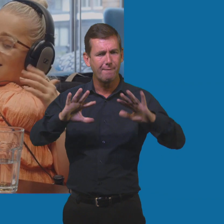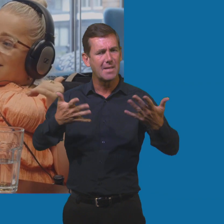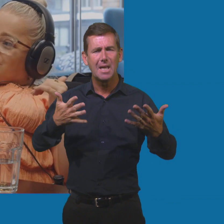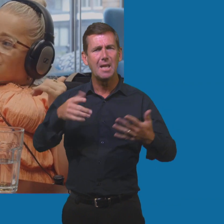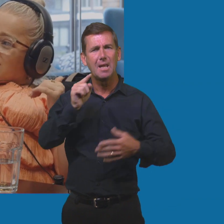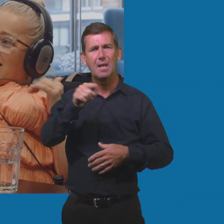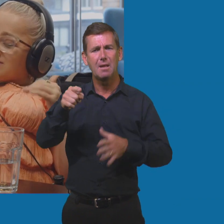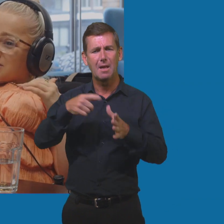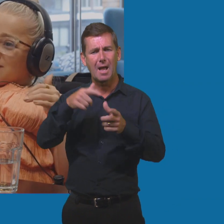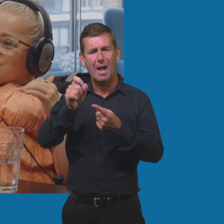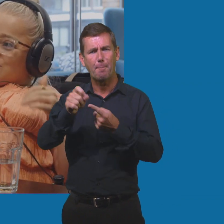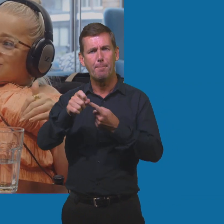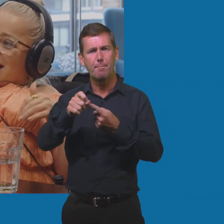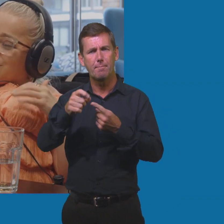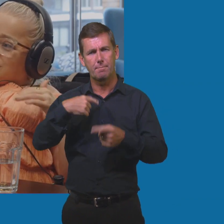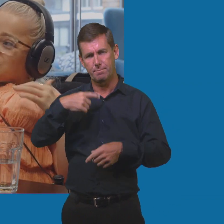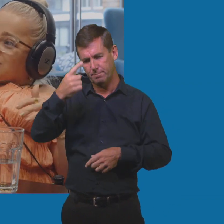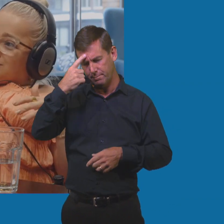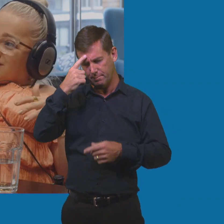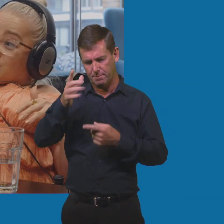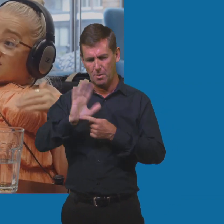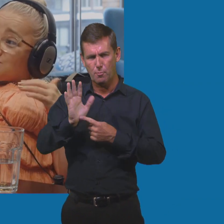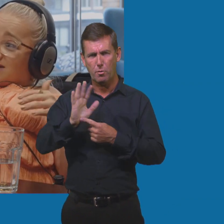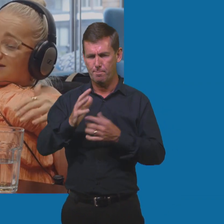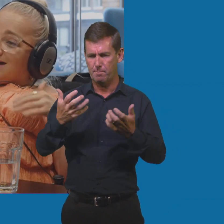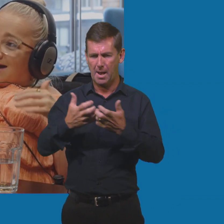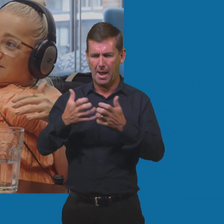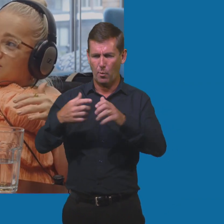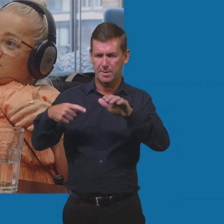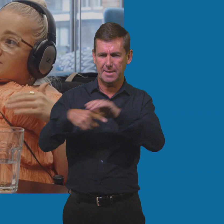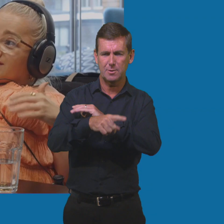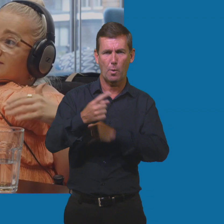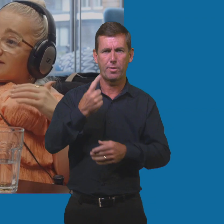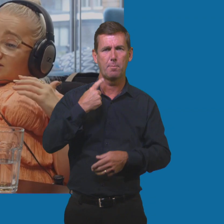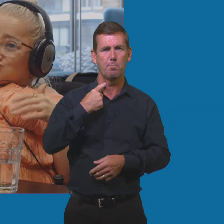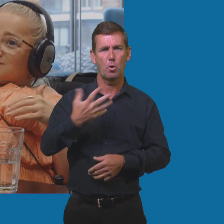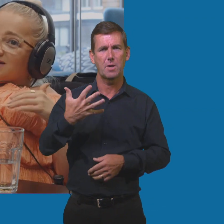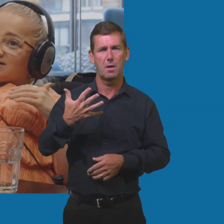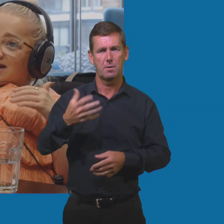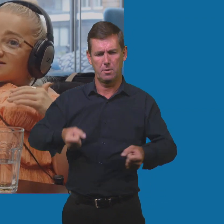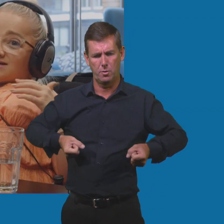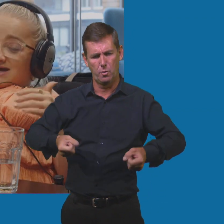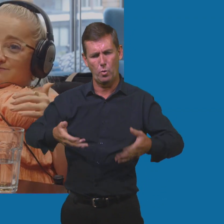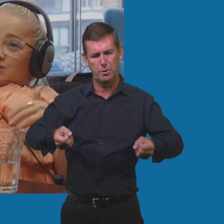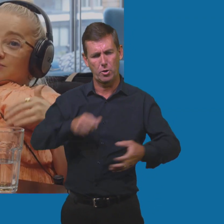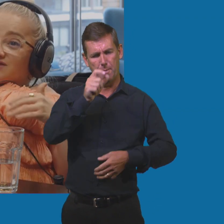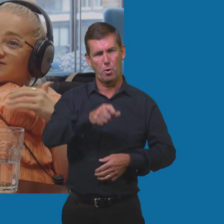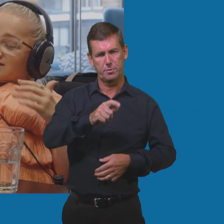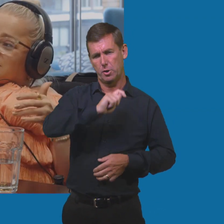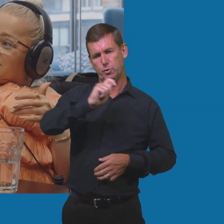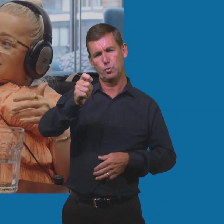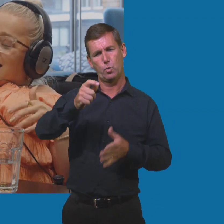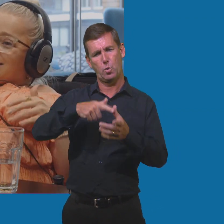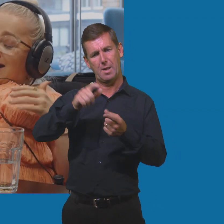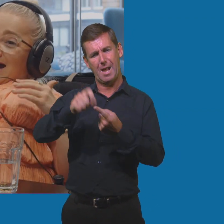episode of How to Get Away with Murder, and a wheelchair user was suing an app because he said that it discriminated against him because